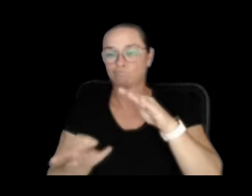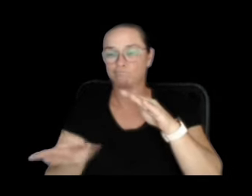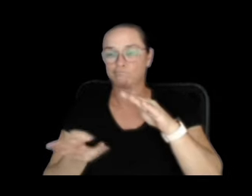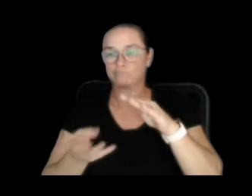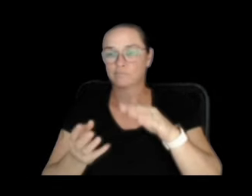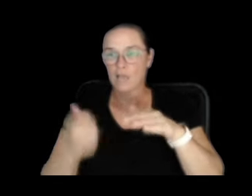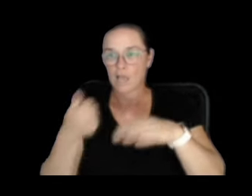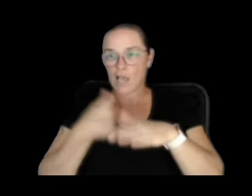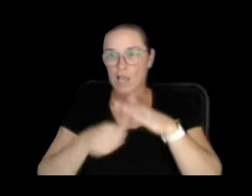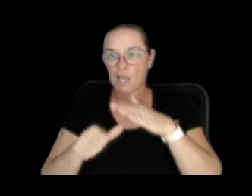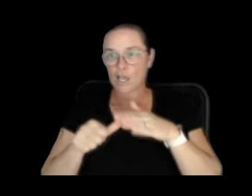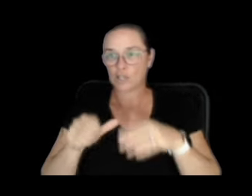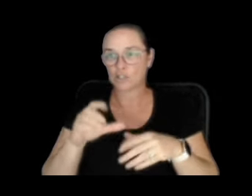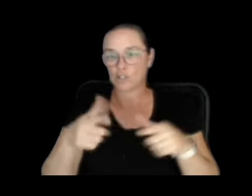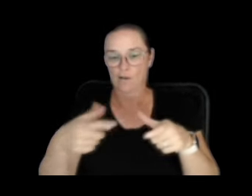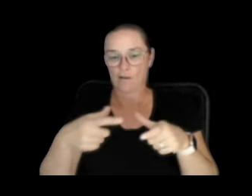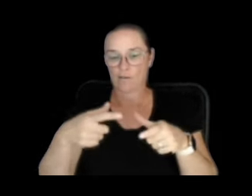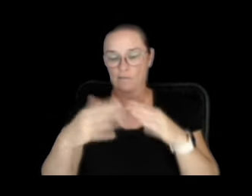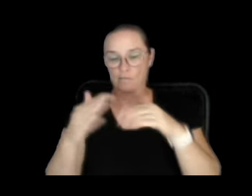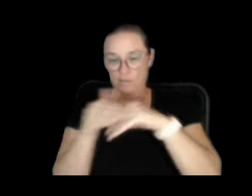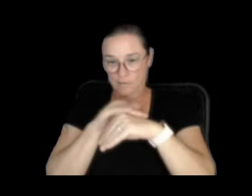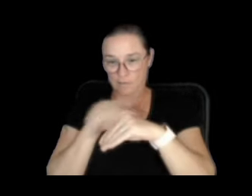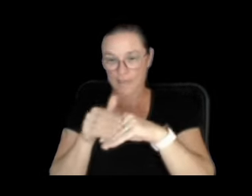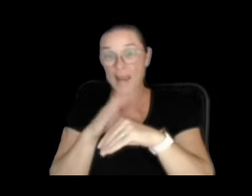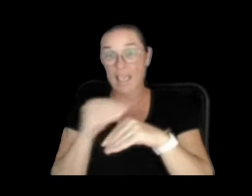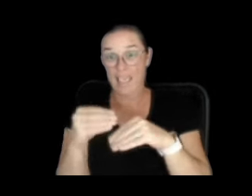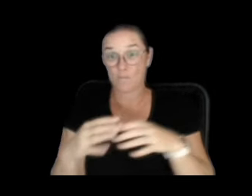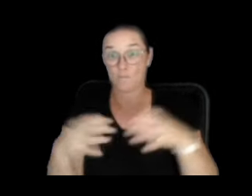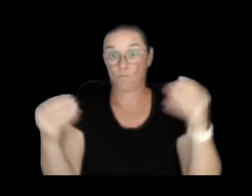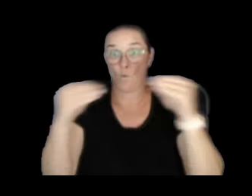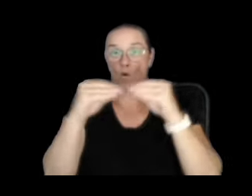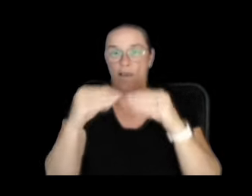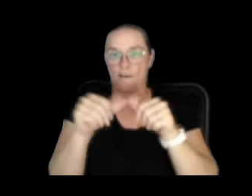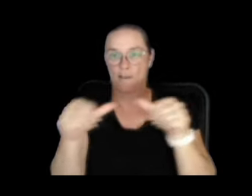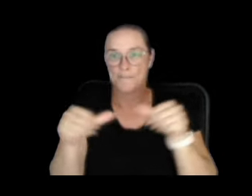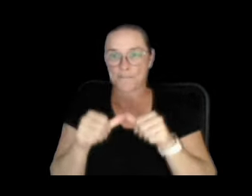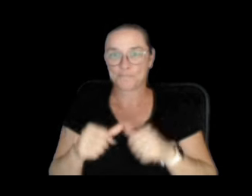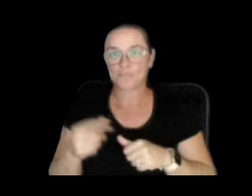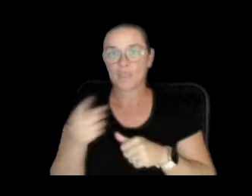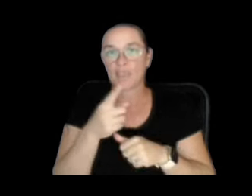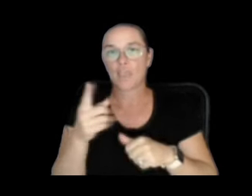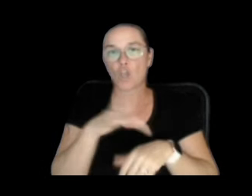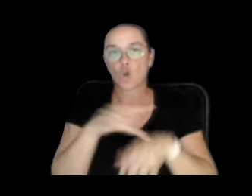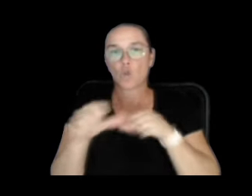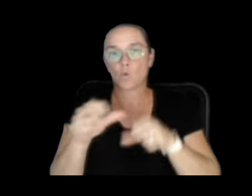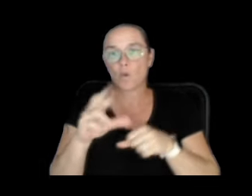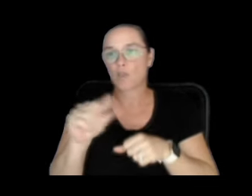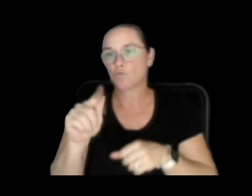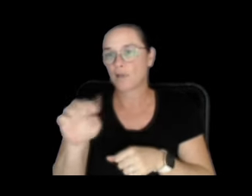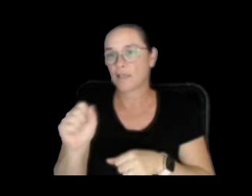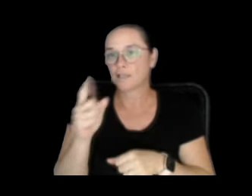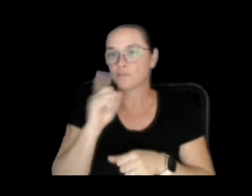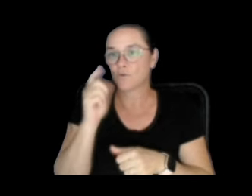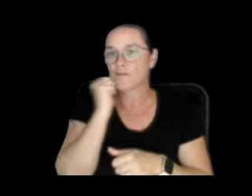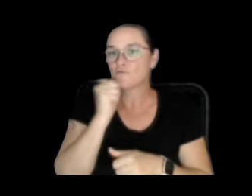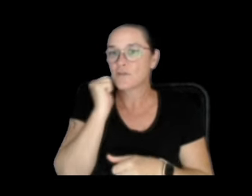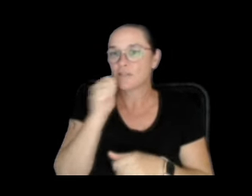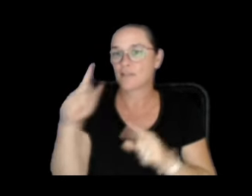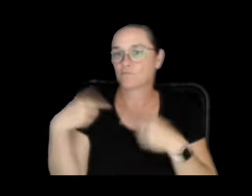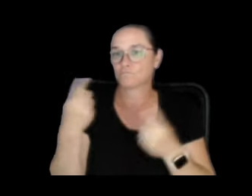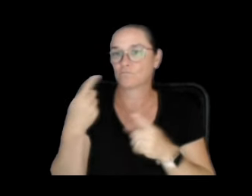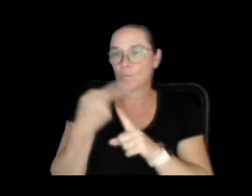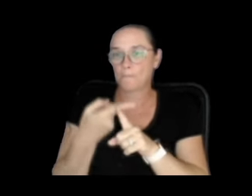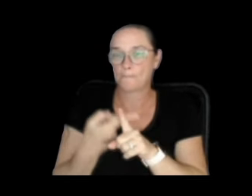that, in fact, as well, as we'll see shortly. Here are the earthquake rates per day over the last month.